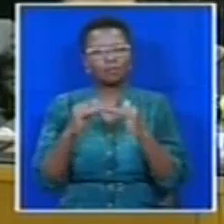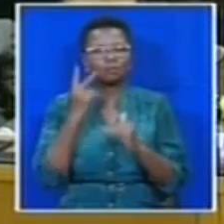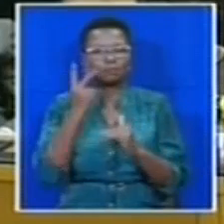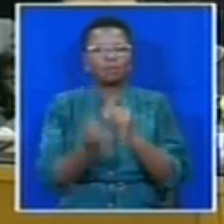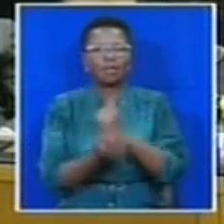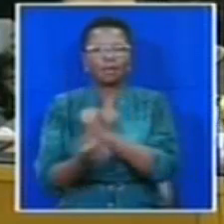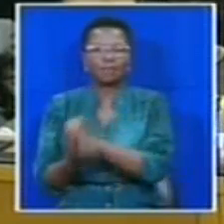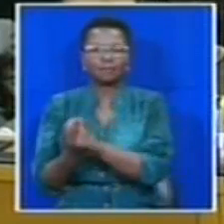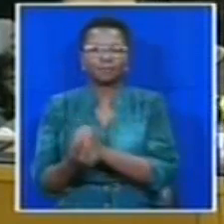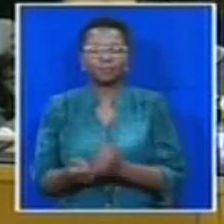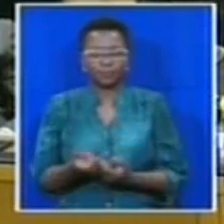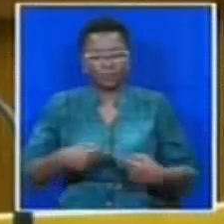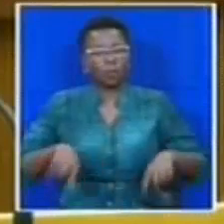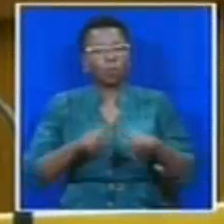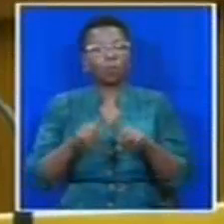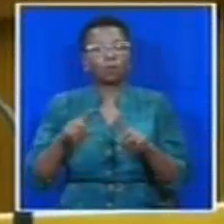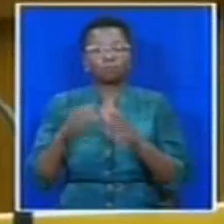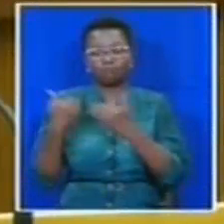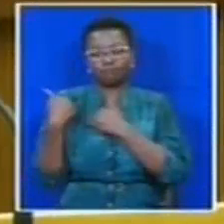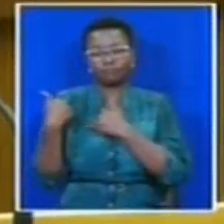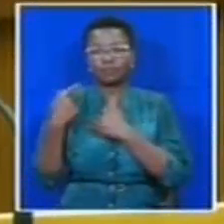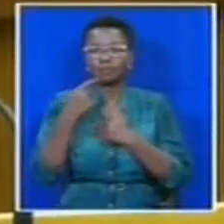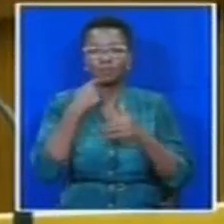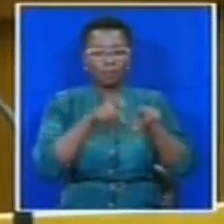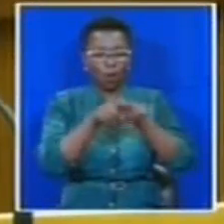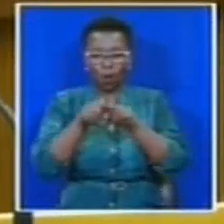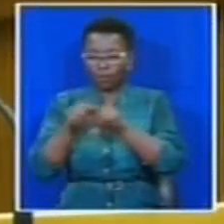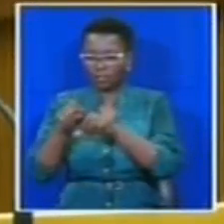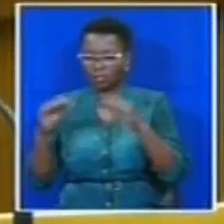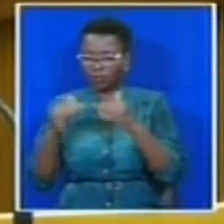obliged to combat tendencies that are anti-competitive,